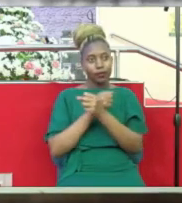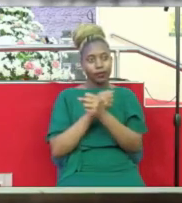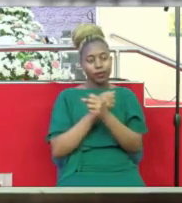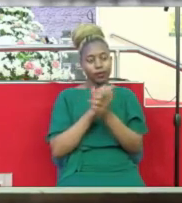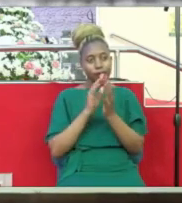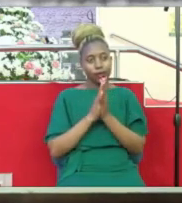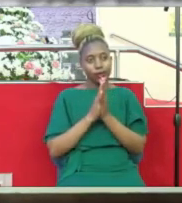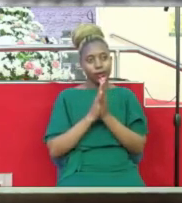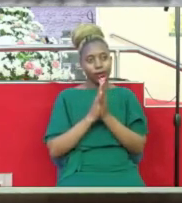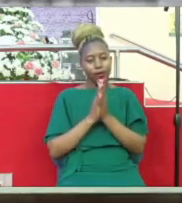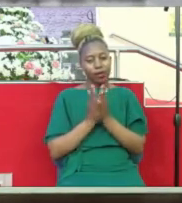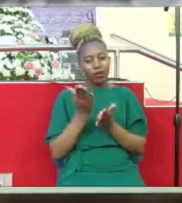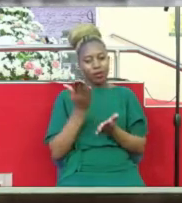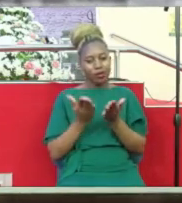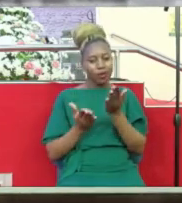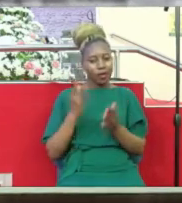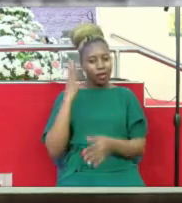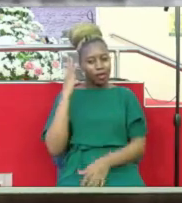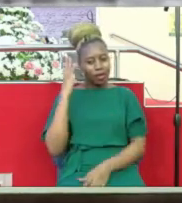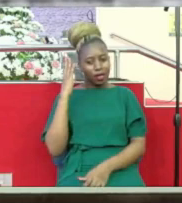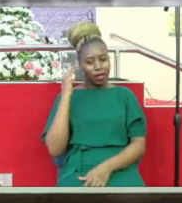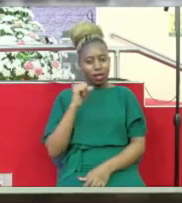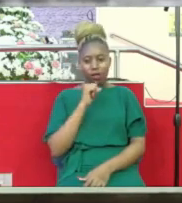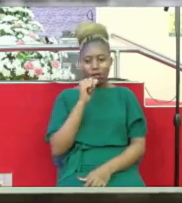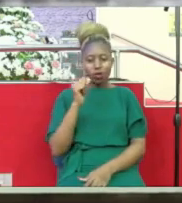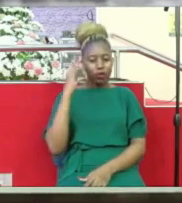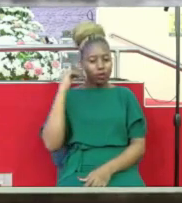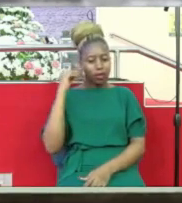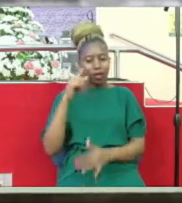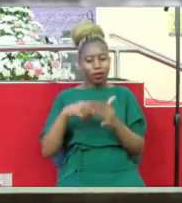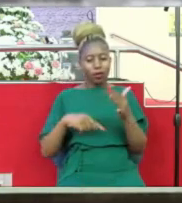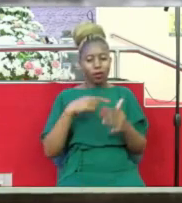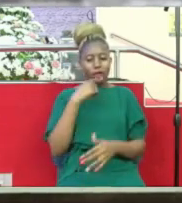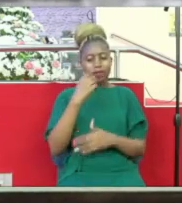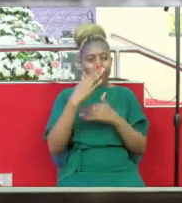you might not hear what I say next. But feel